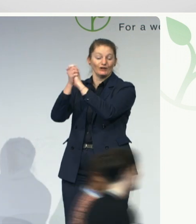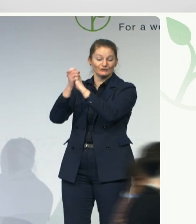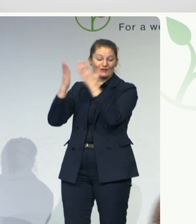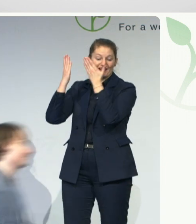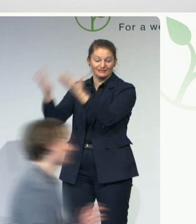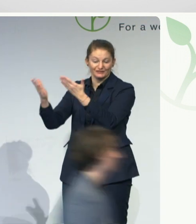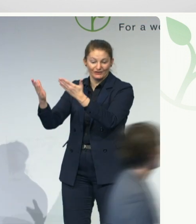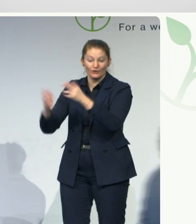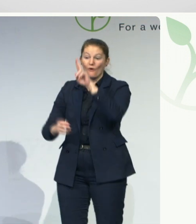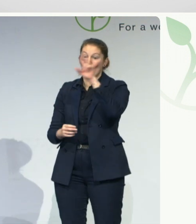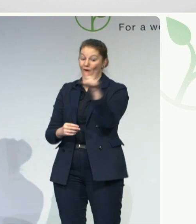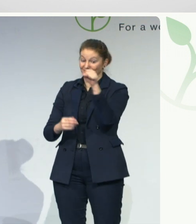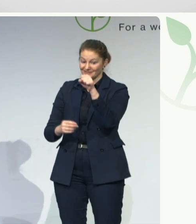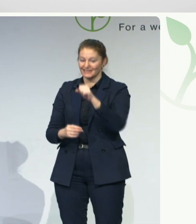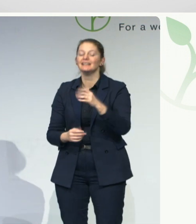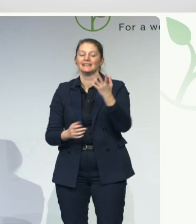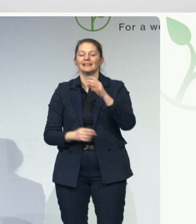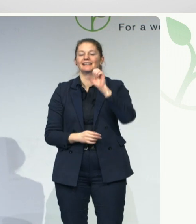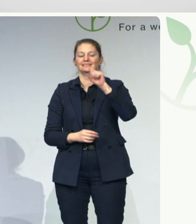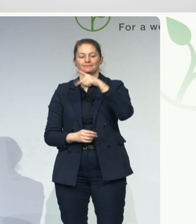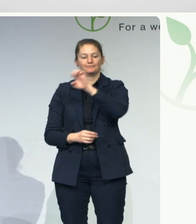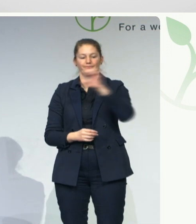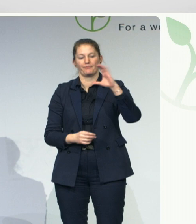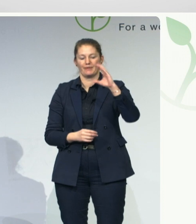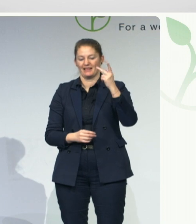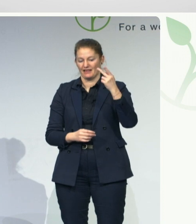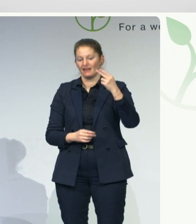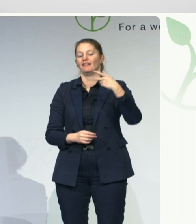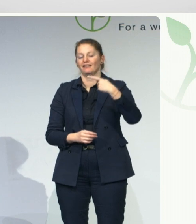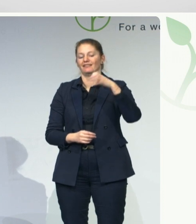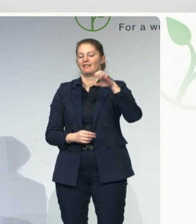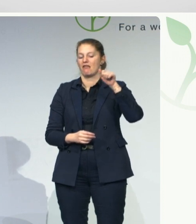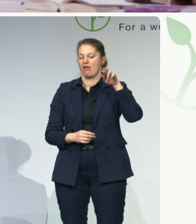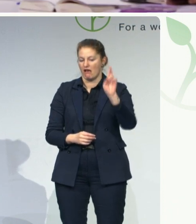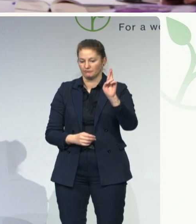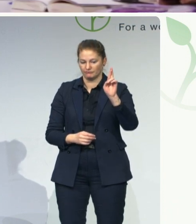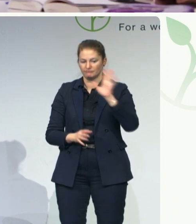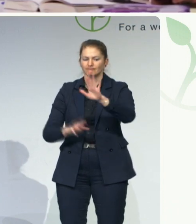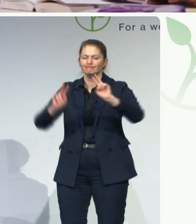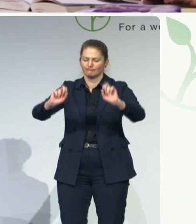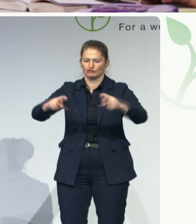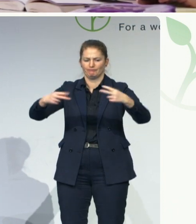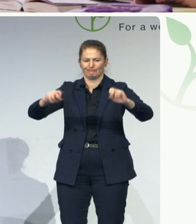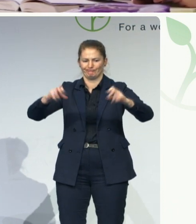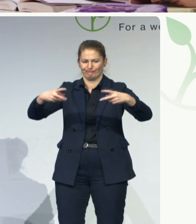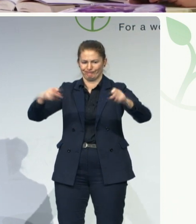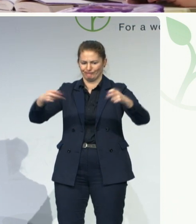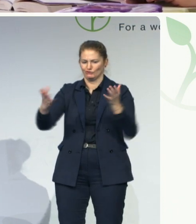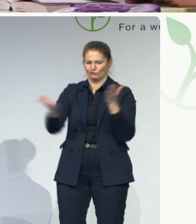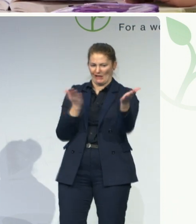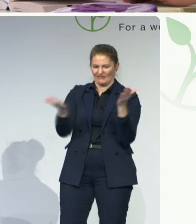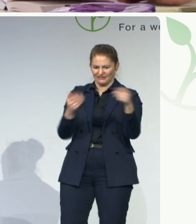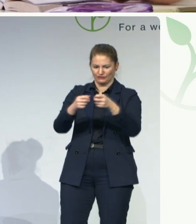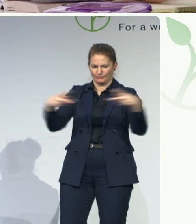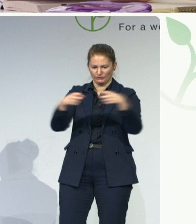Congratulations to SpeechGear from the United States for their Streamer captioning service. Streamer is a subscription-based website